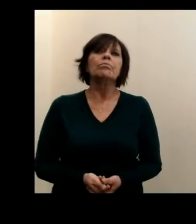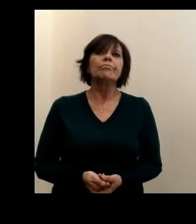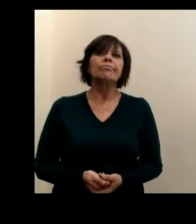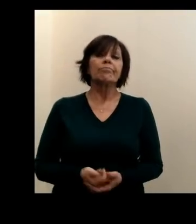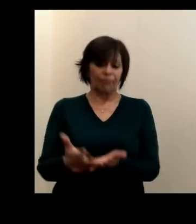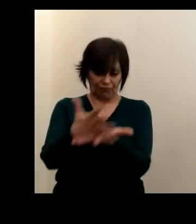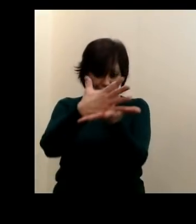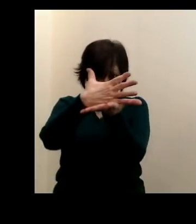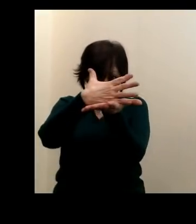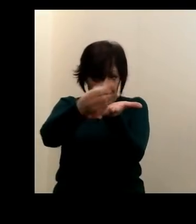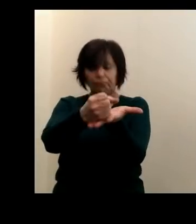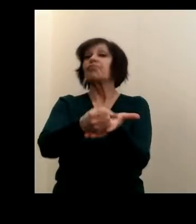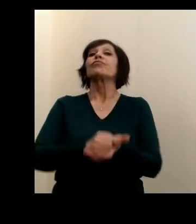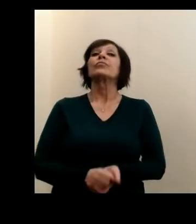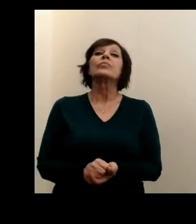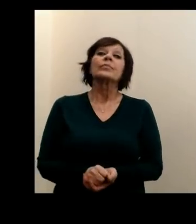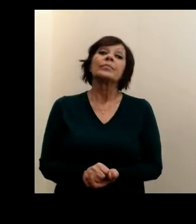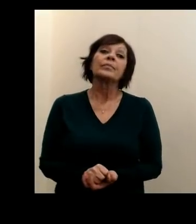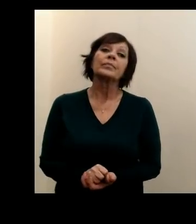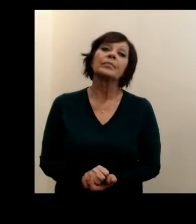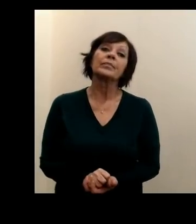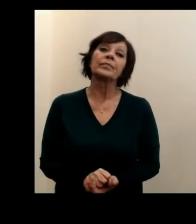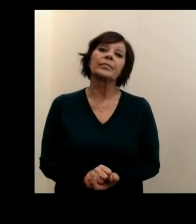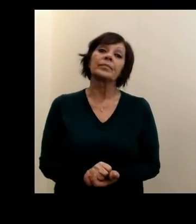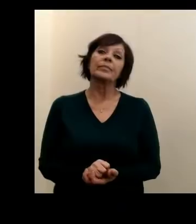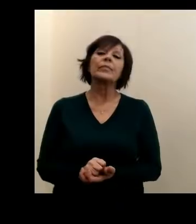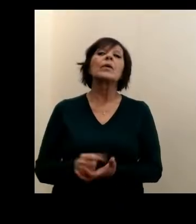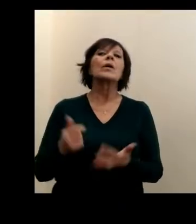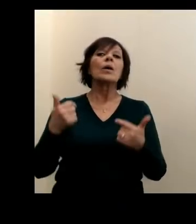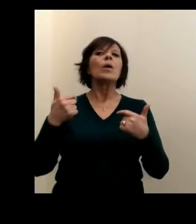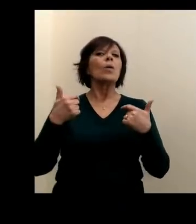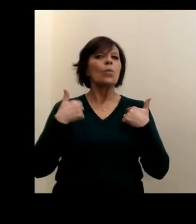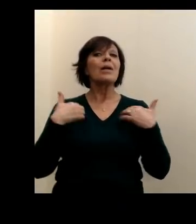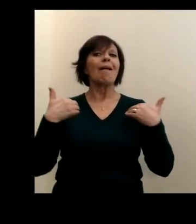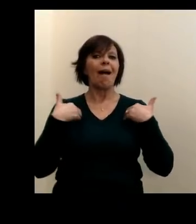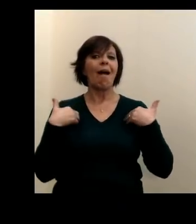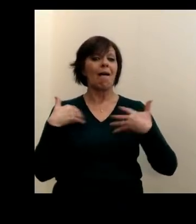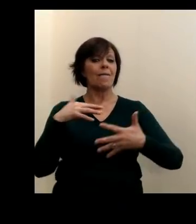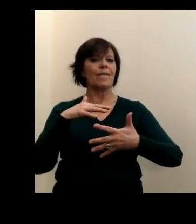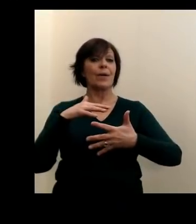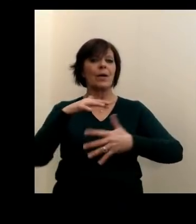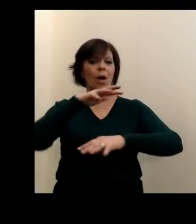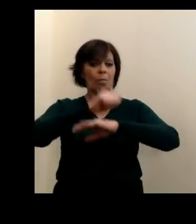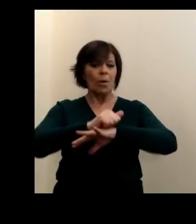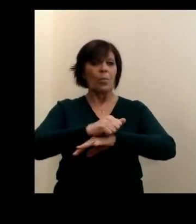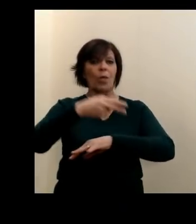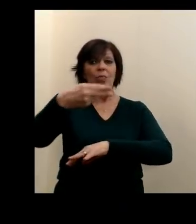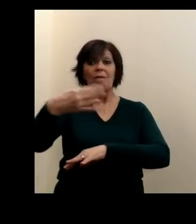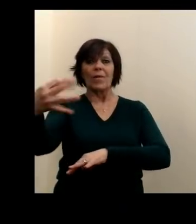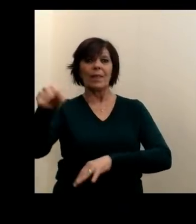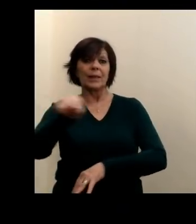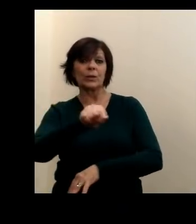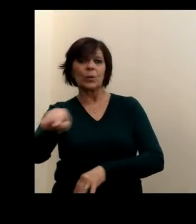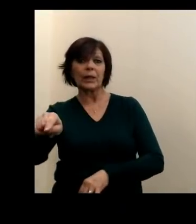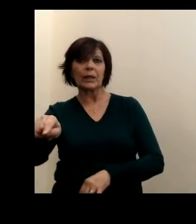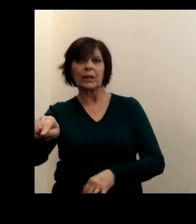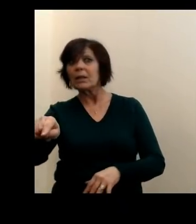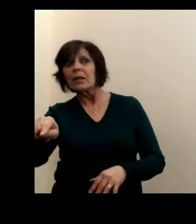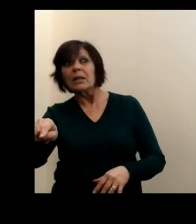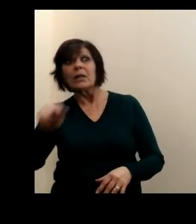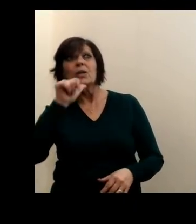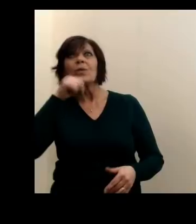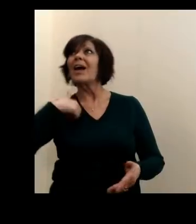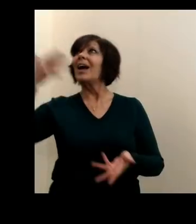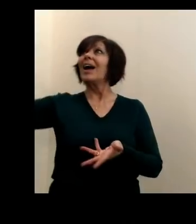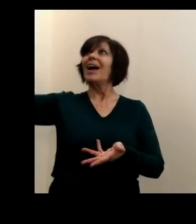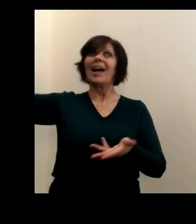the clinics that we have scheduled for tomorrow. We have scheduled clinics for Thursday and Friday of this week. We do not have the